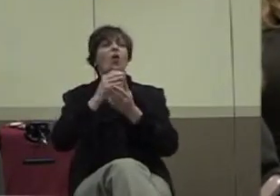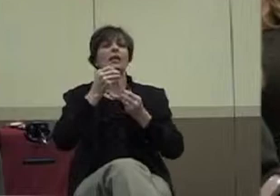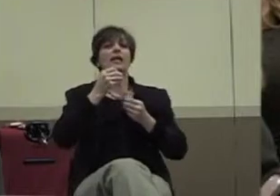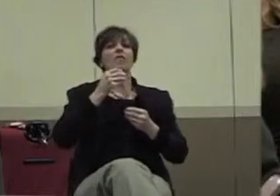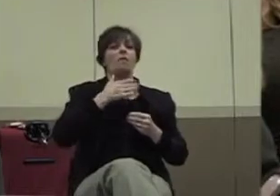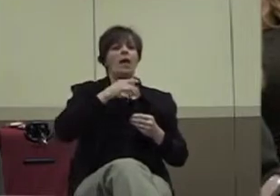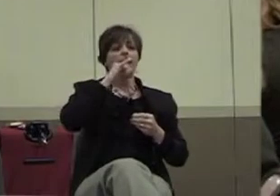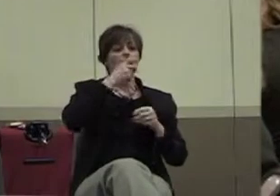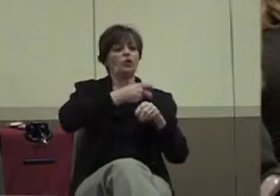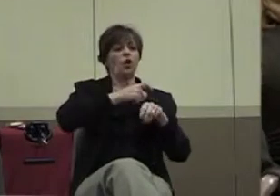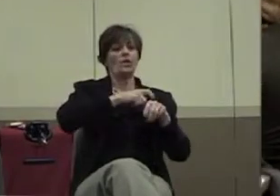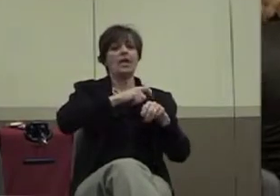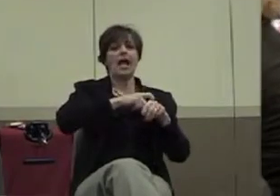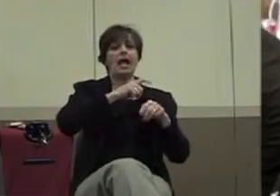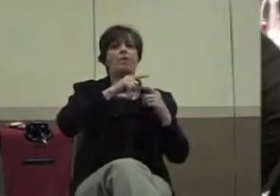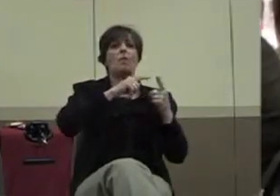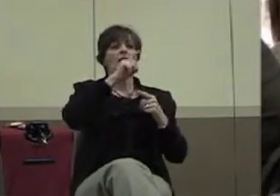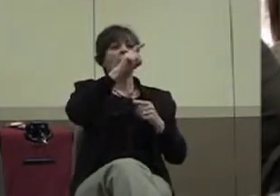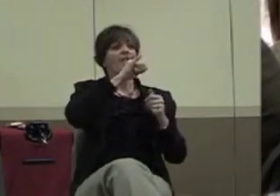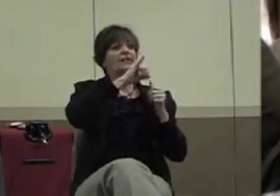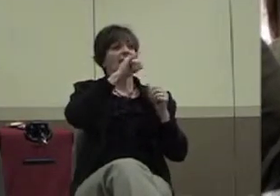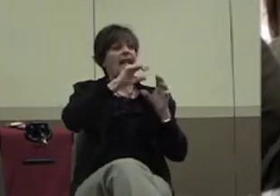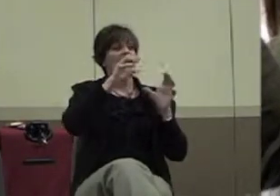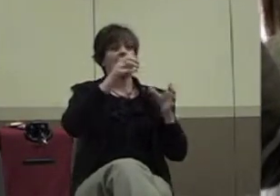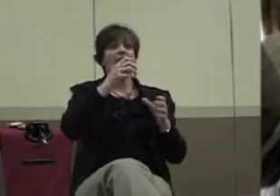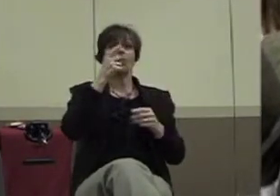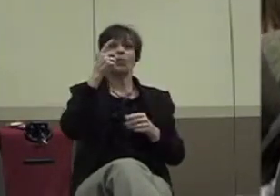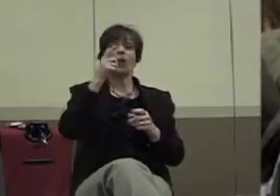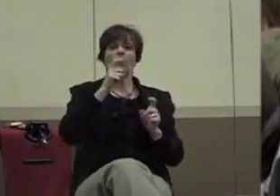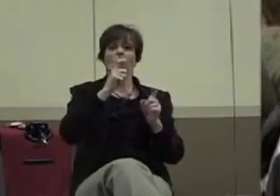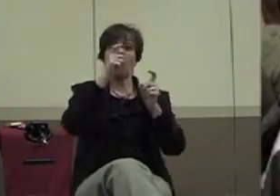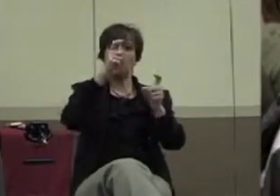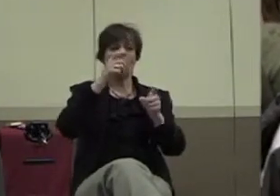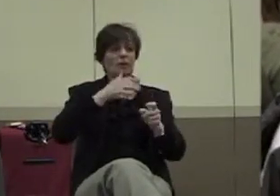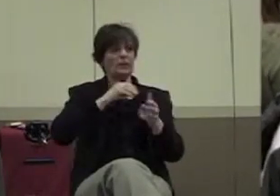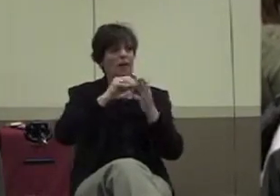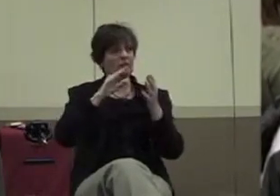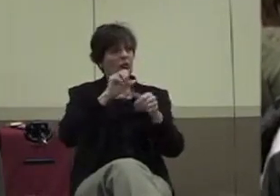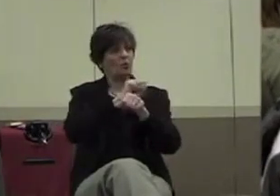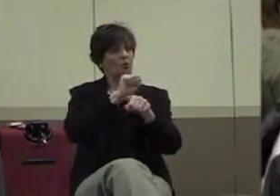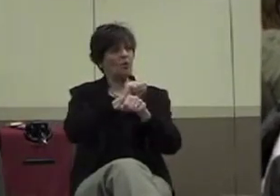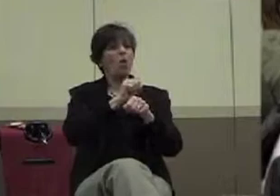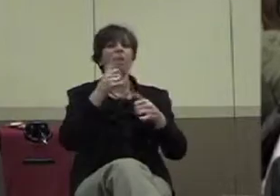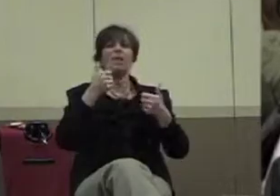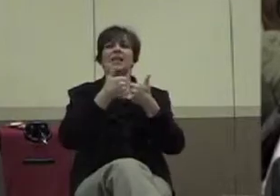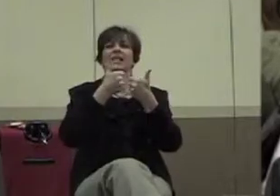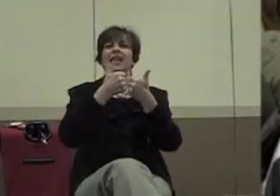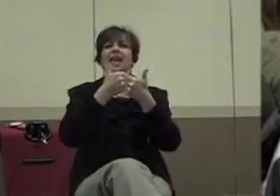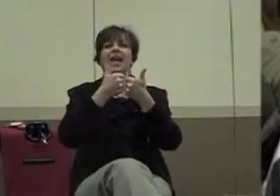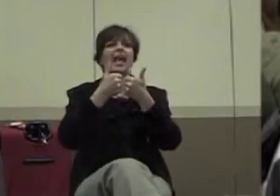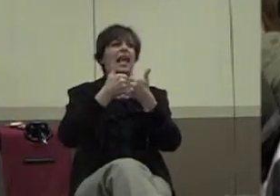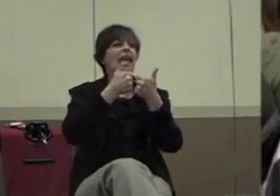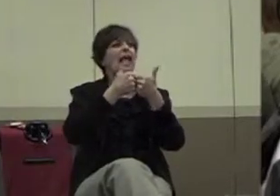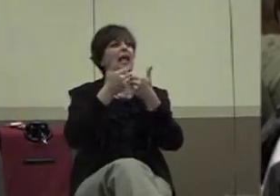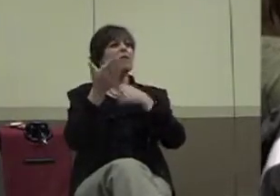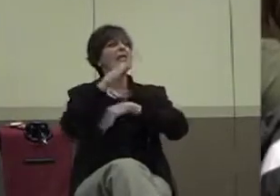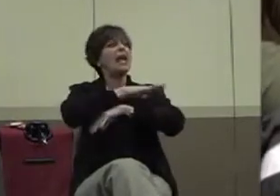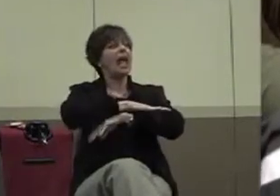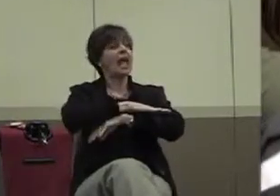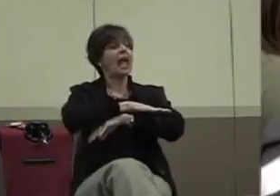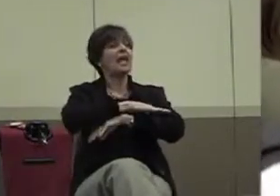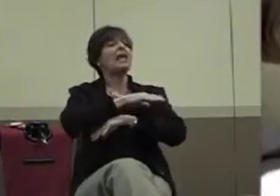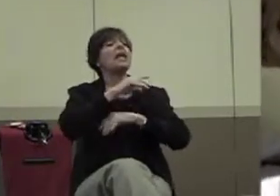in the class. Yeah. So one of the rewards that my students work for is that they get to play a game, or kind of have like a game day, and then when they do that, they get to